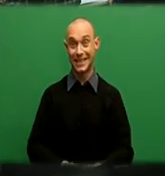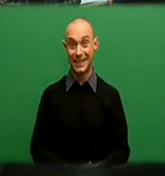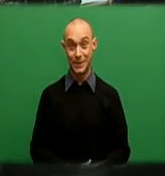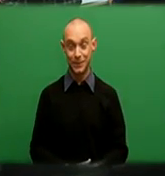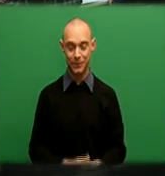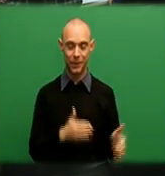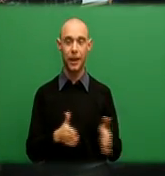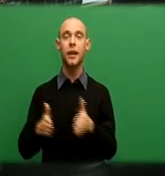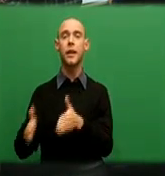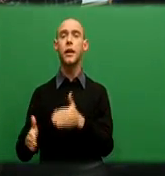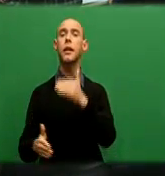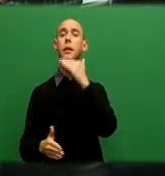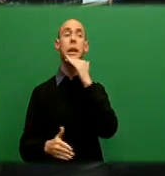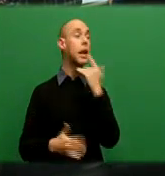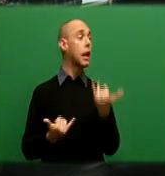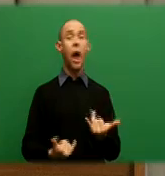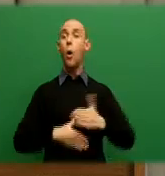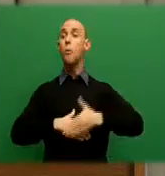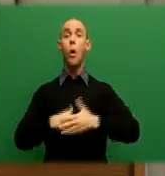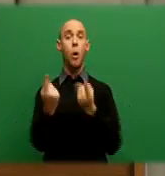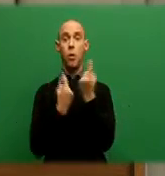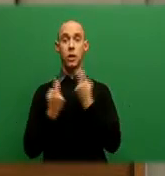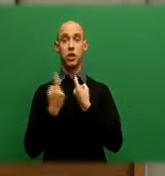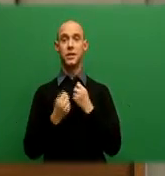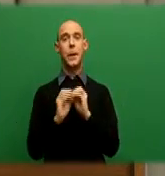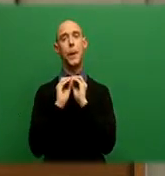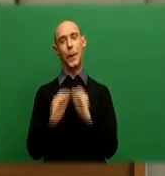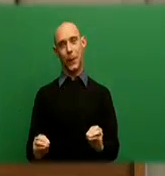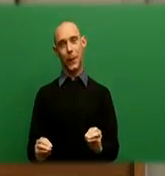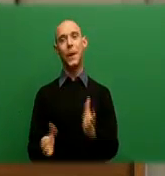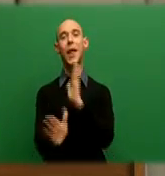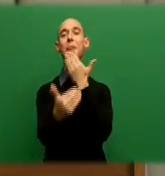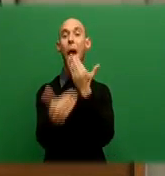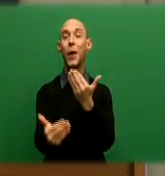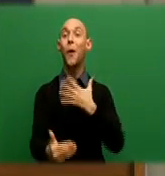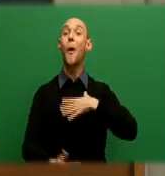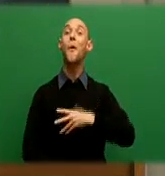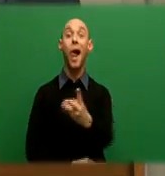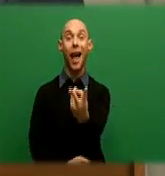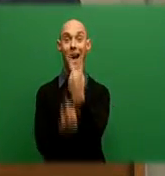absence of any questions, thank you very much. We will see you back again in May.